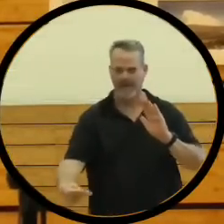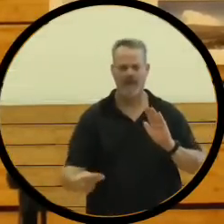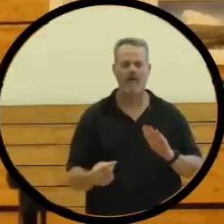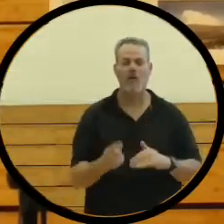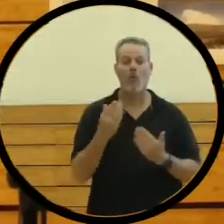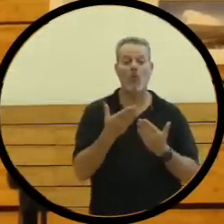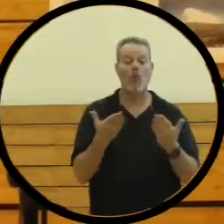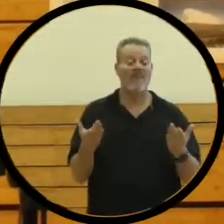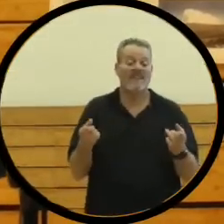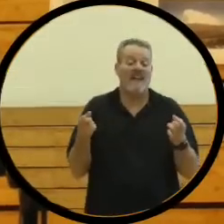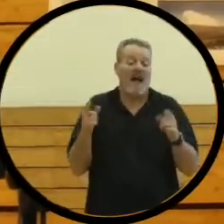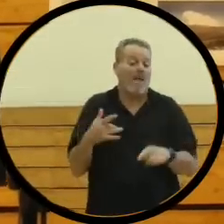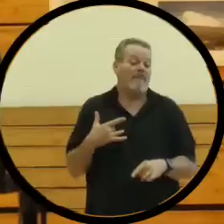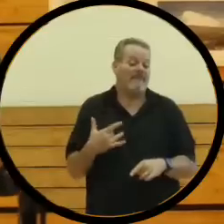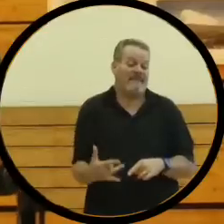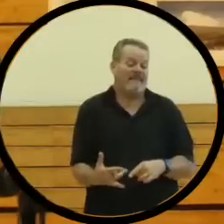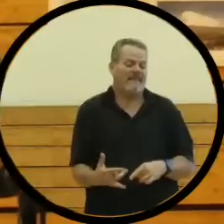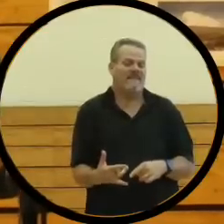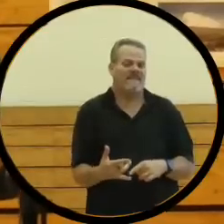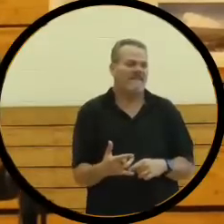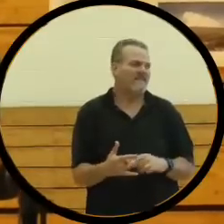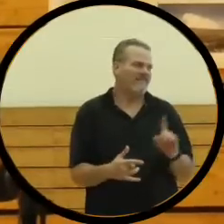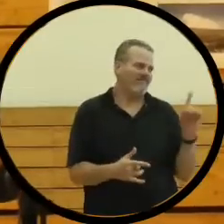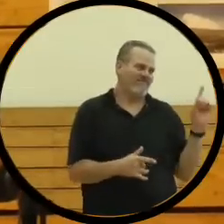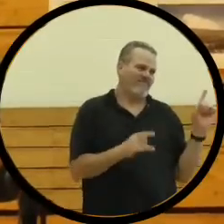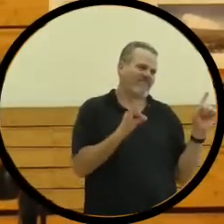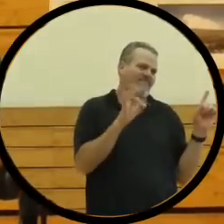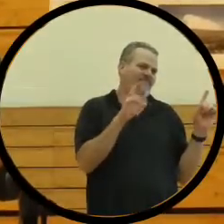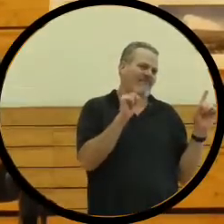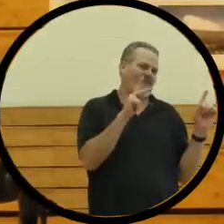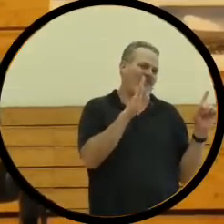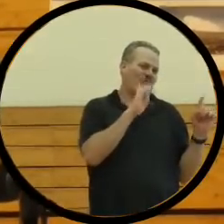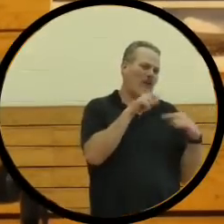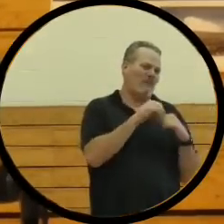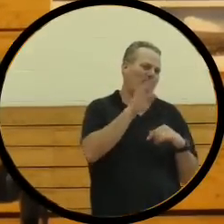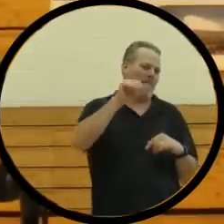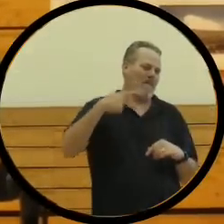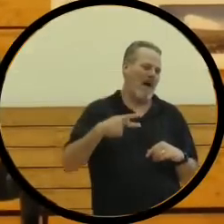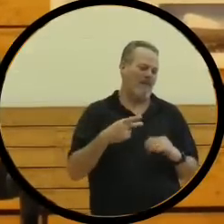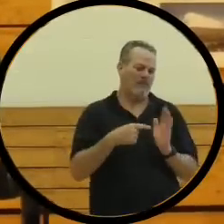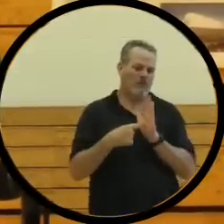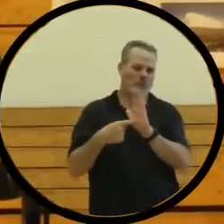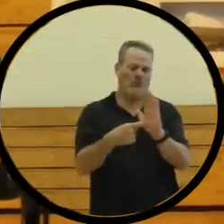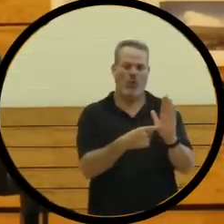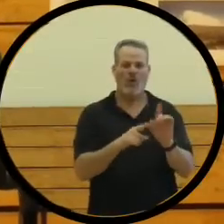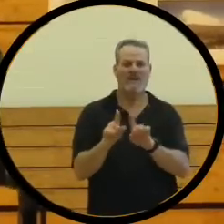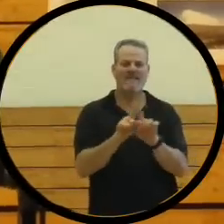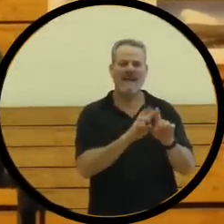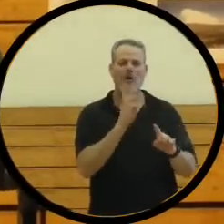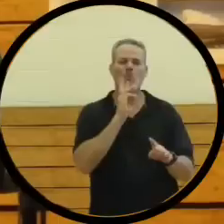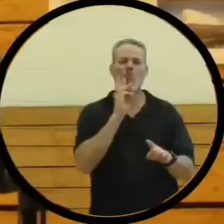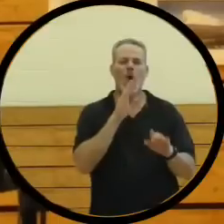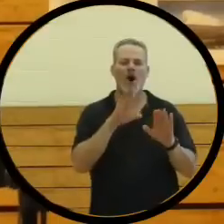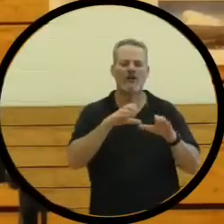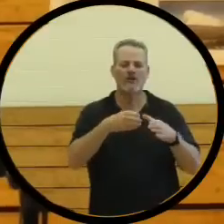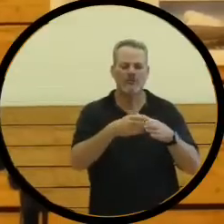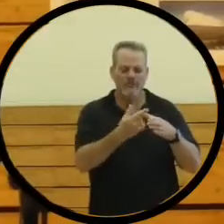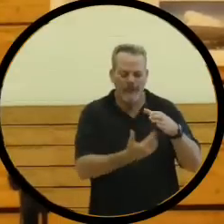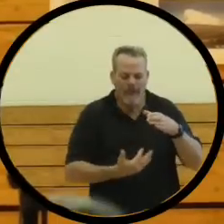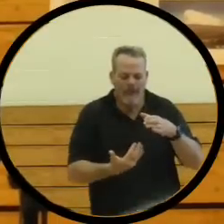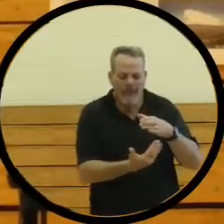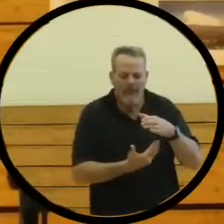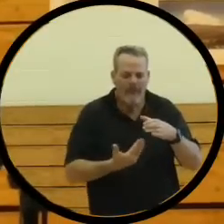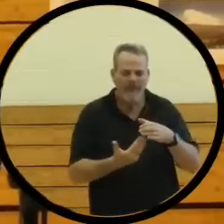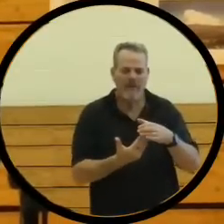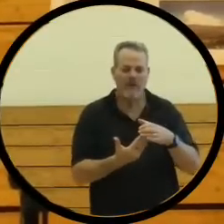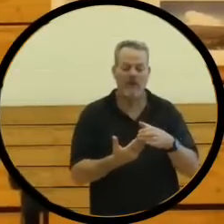come down low areas, and that's what Frank's lava inundation zones are, kind of low areas like watersheds. And what they do